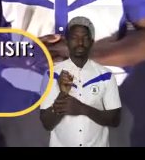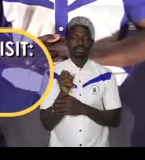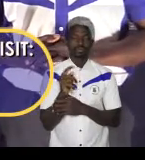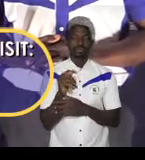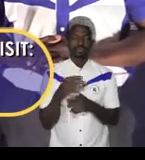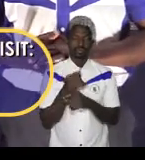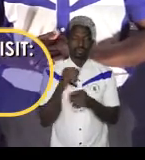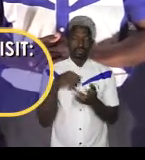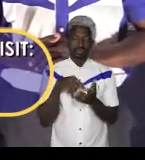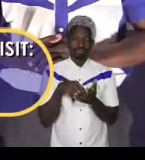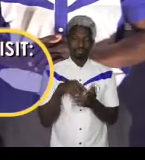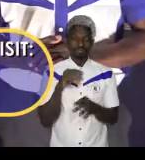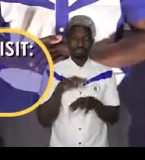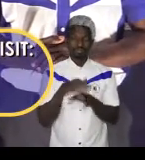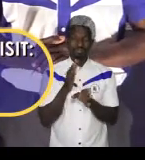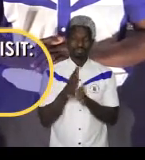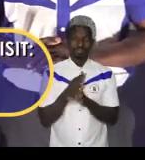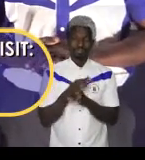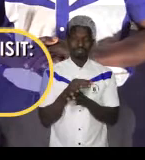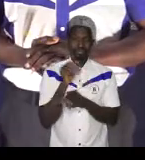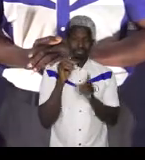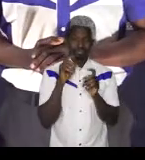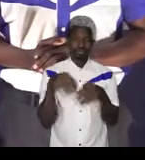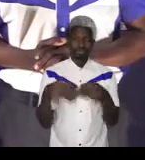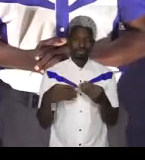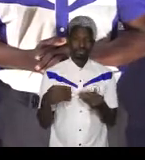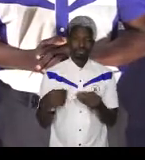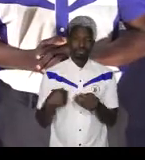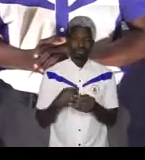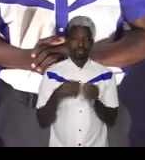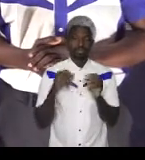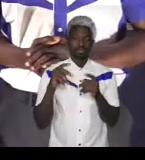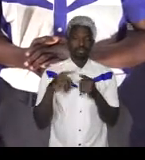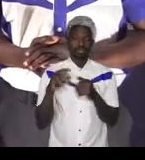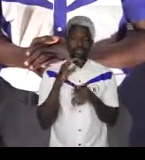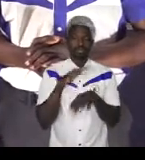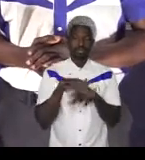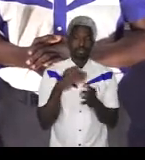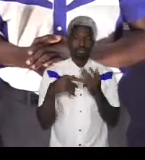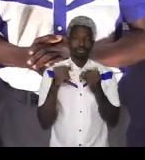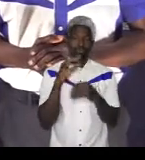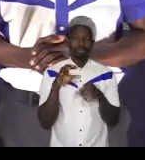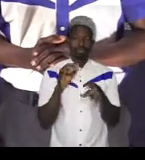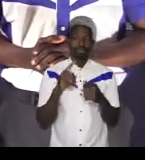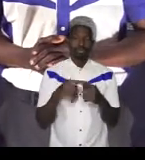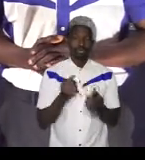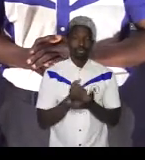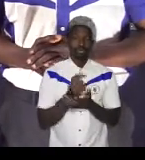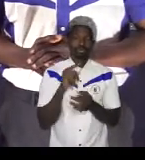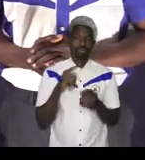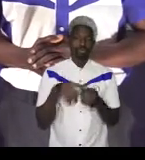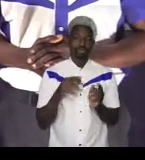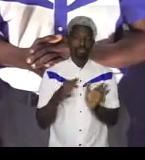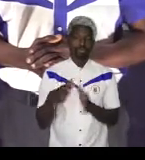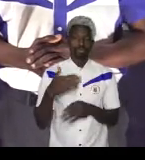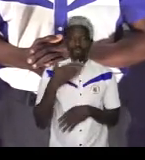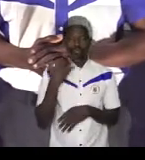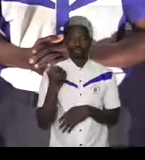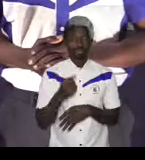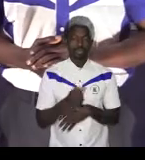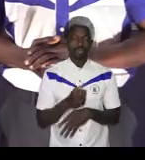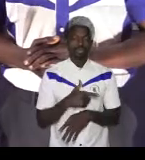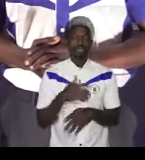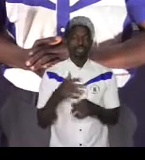bit.ly/LASUBEB-TESTS. Taking this online assessment affords us the opportunity to check on what you're doing so that we can help you to prepare better